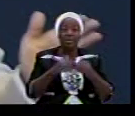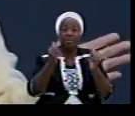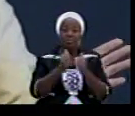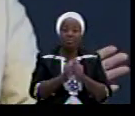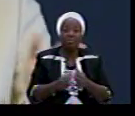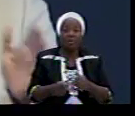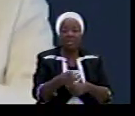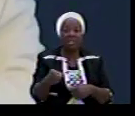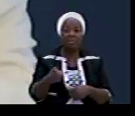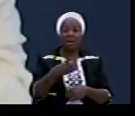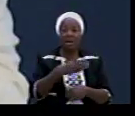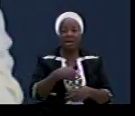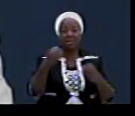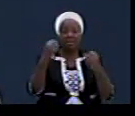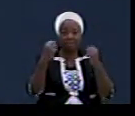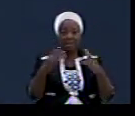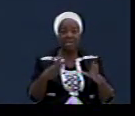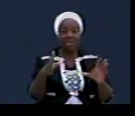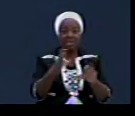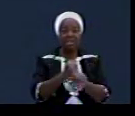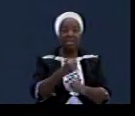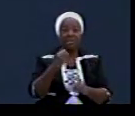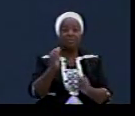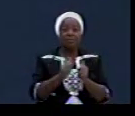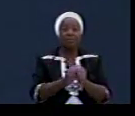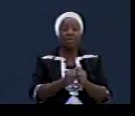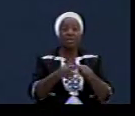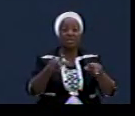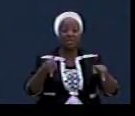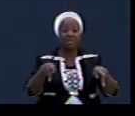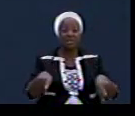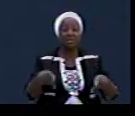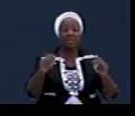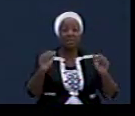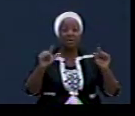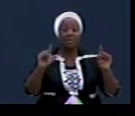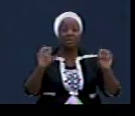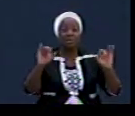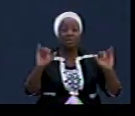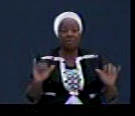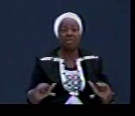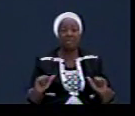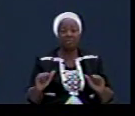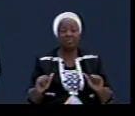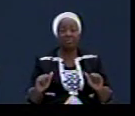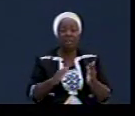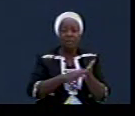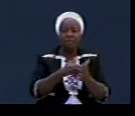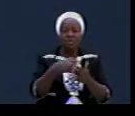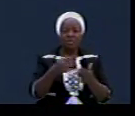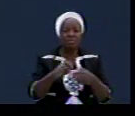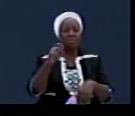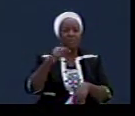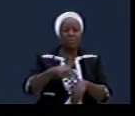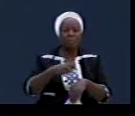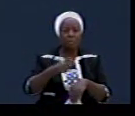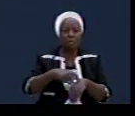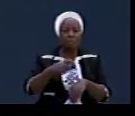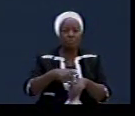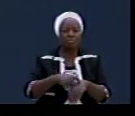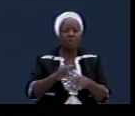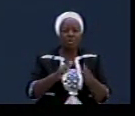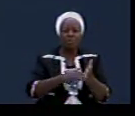and many taken with palsies, weakness of the bone, Weakness in their